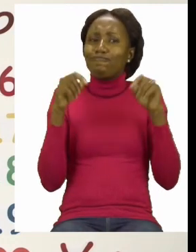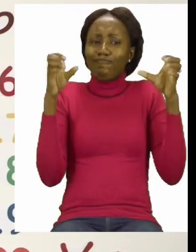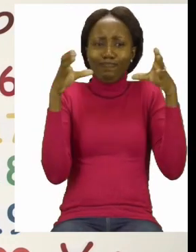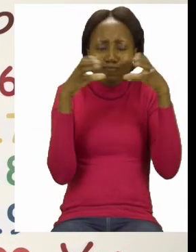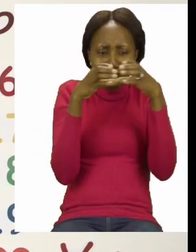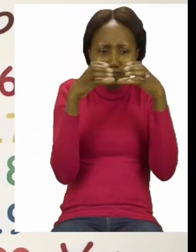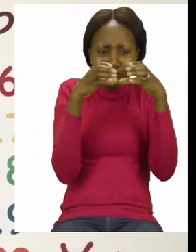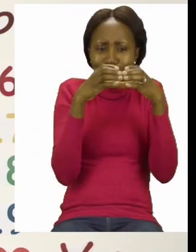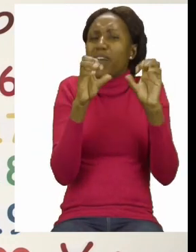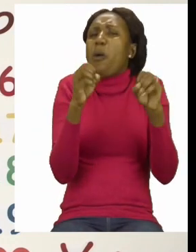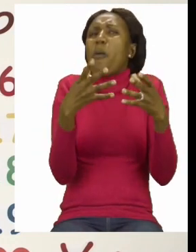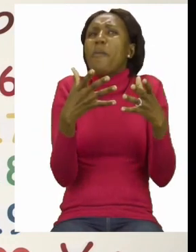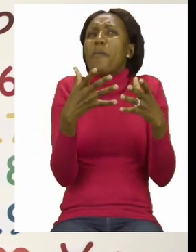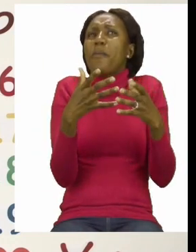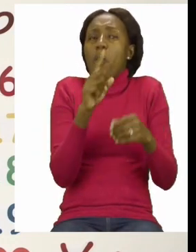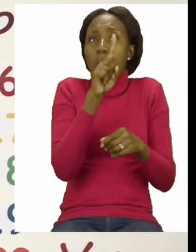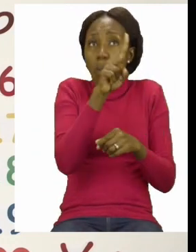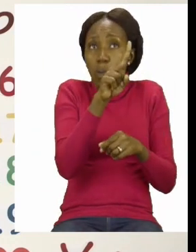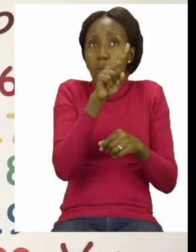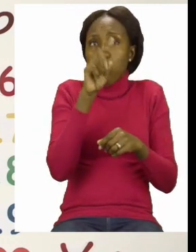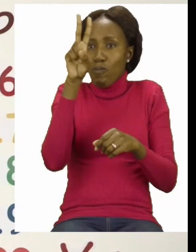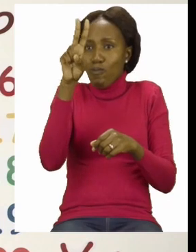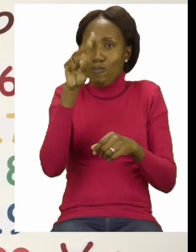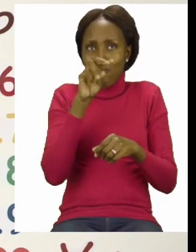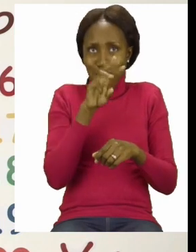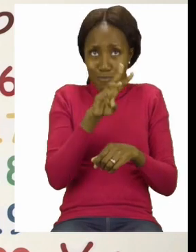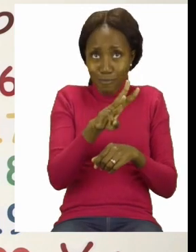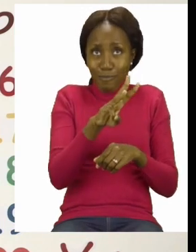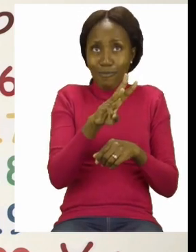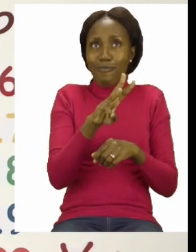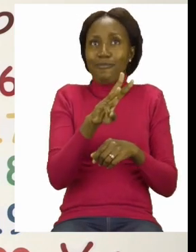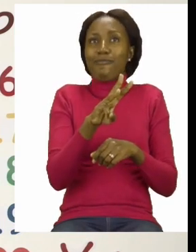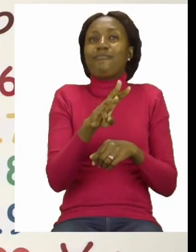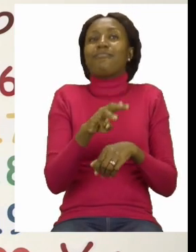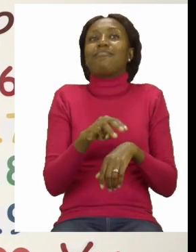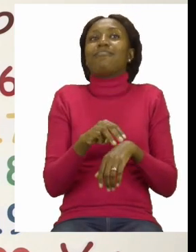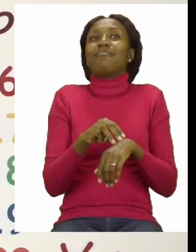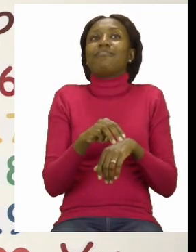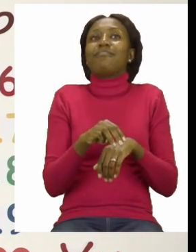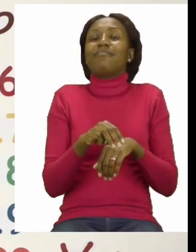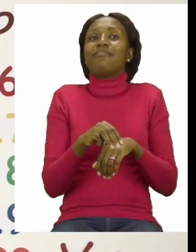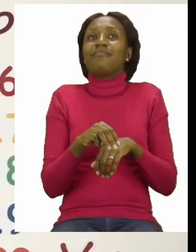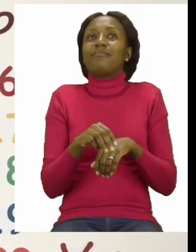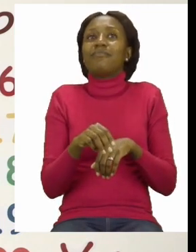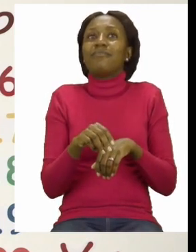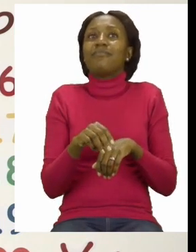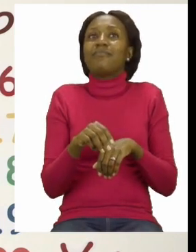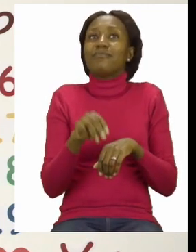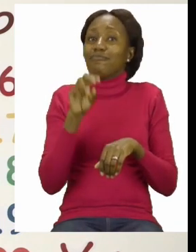how many we have. 1, 2, 3. There are